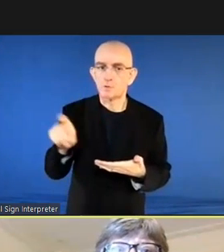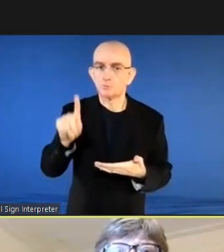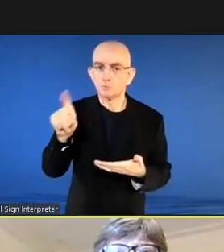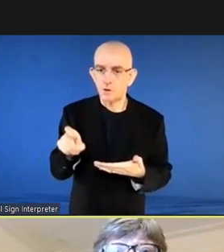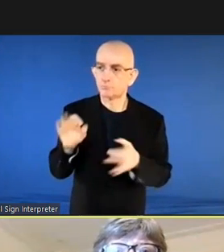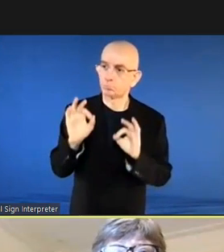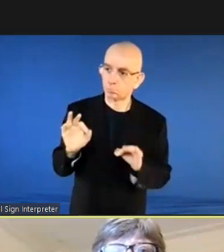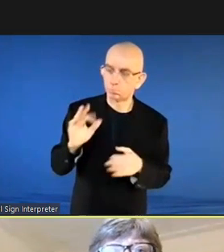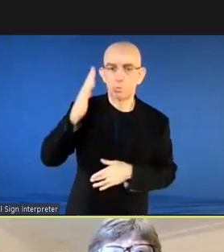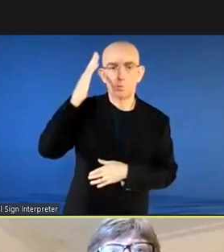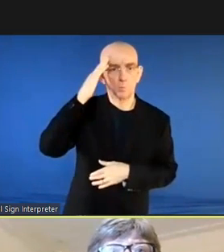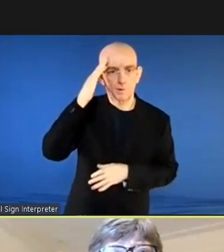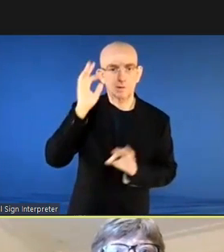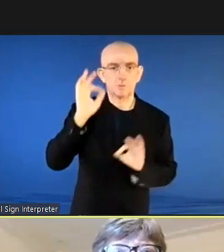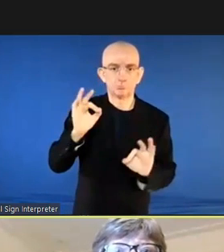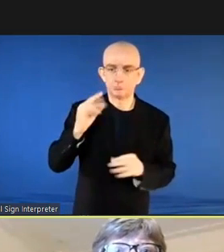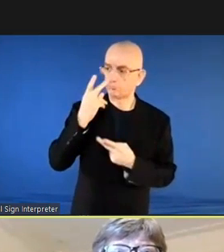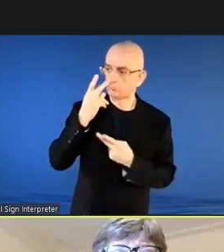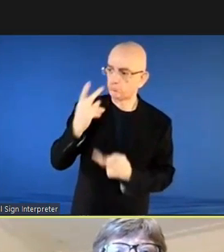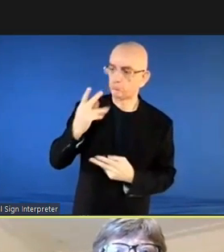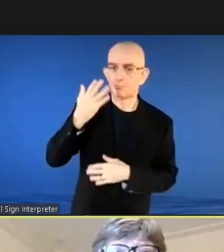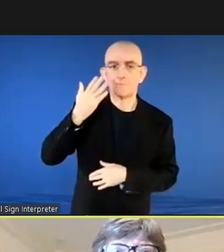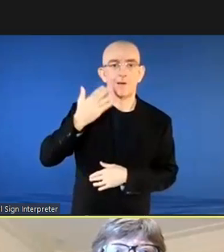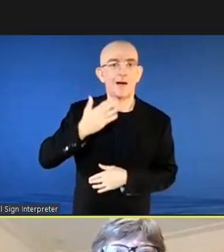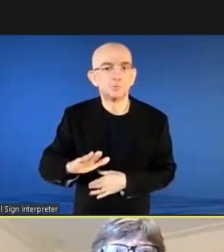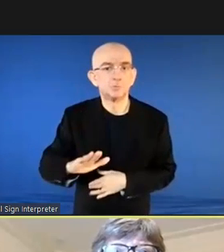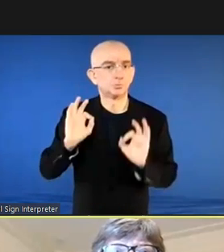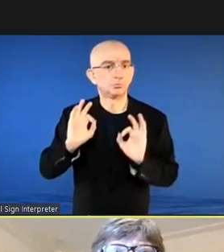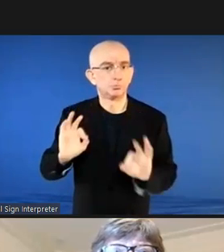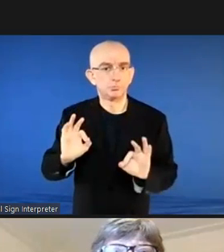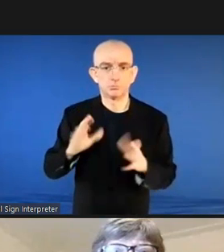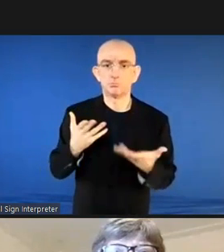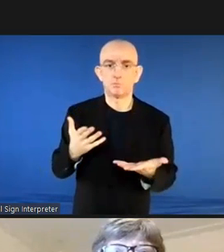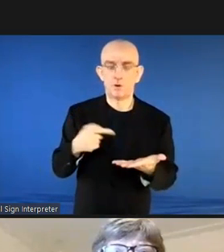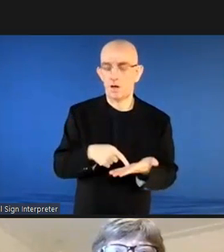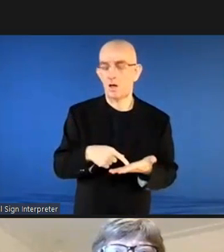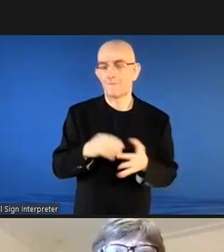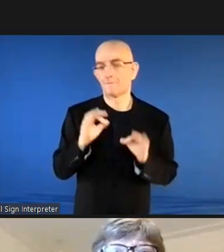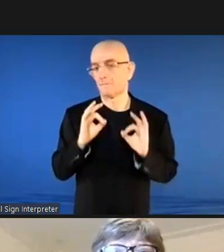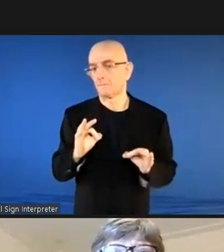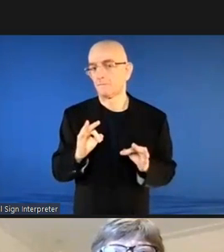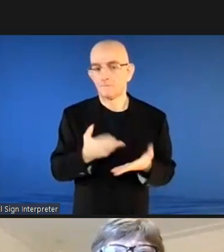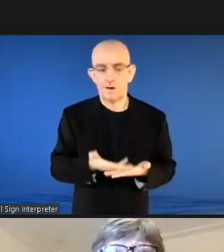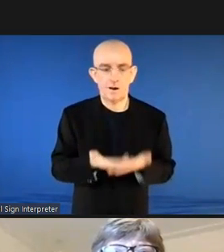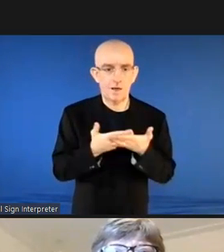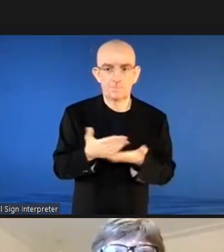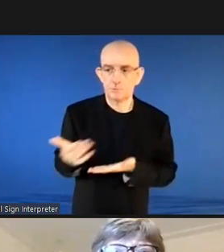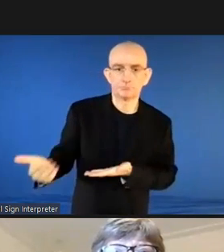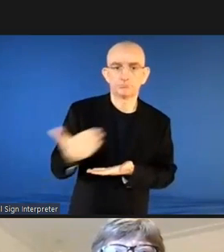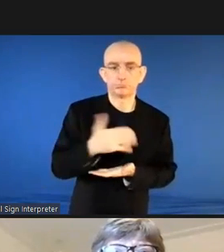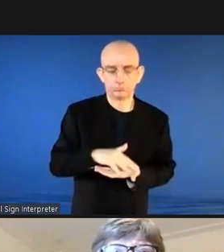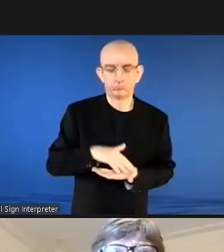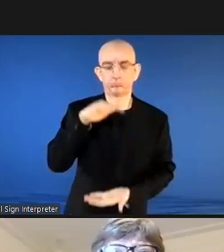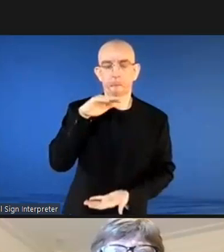those questions and collecting data. Thanks so much, Penny. We've had a couple of questions